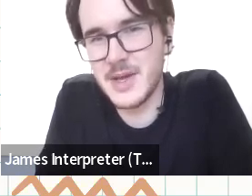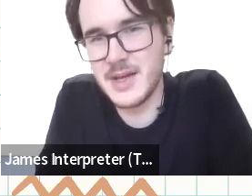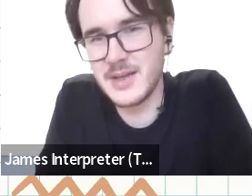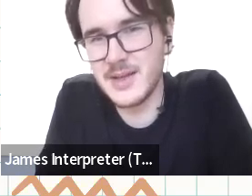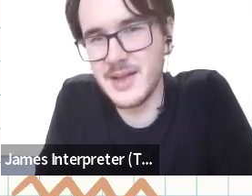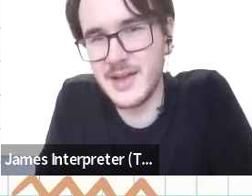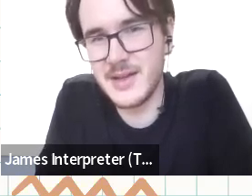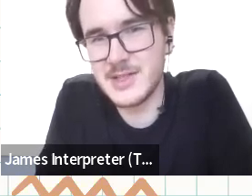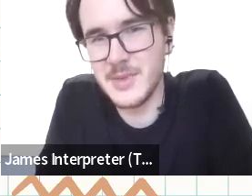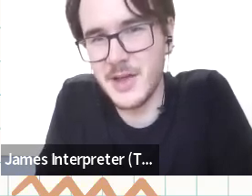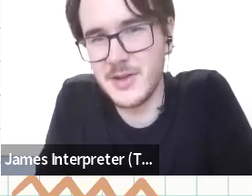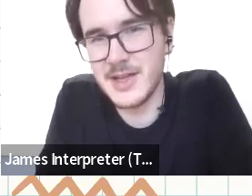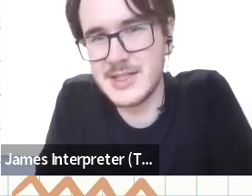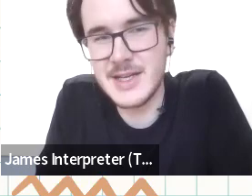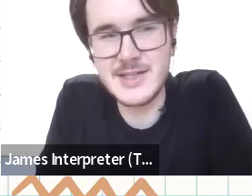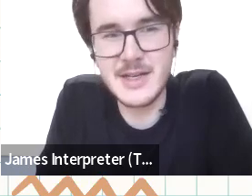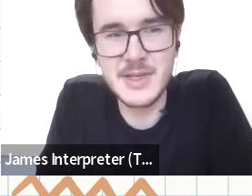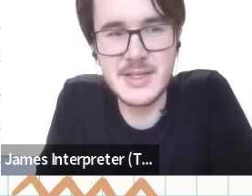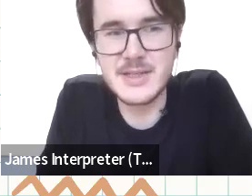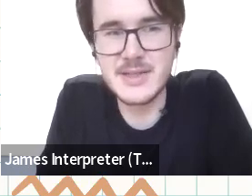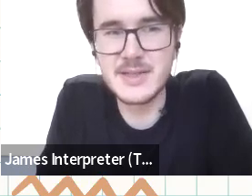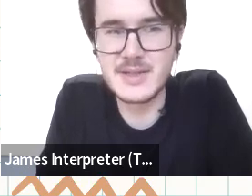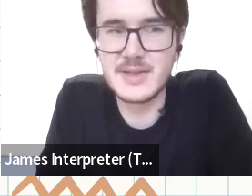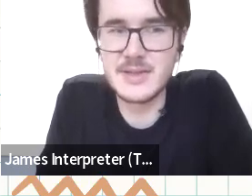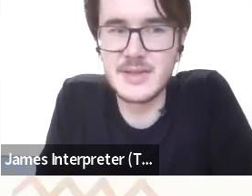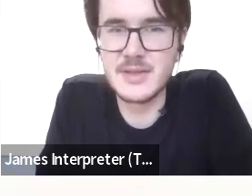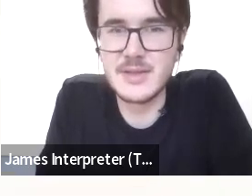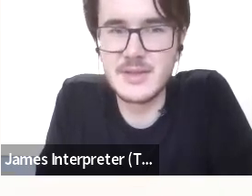finger spell some other things. Next slide, please.